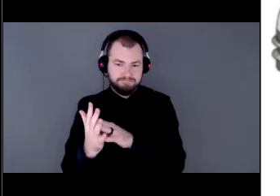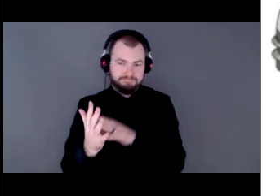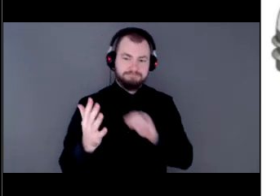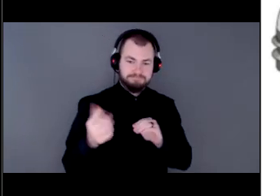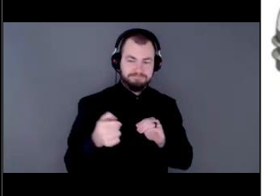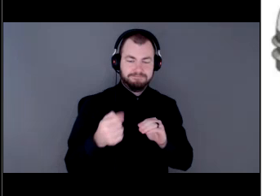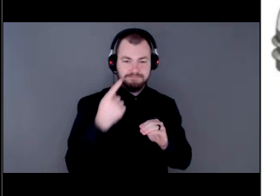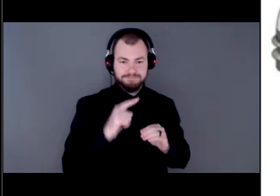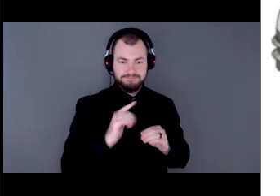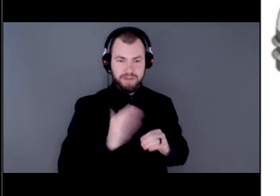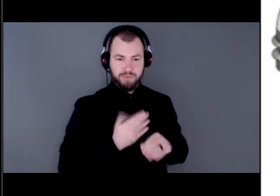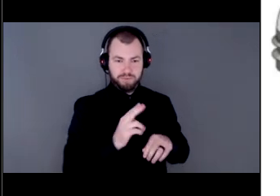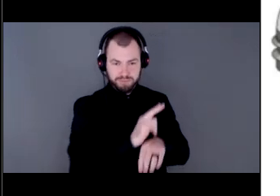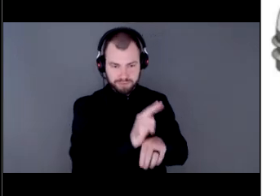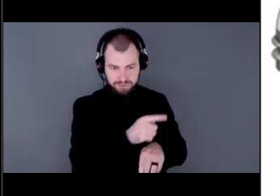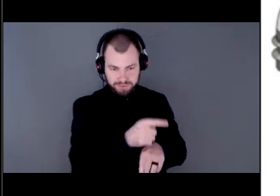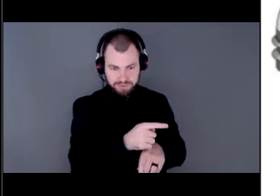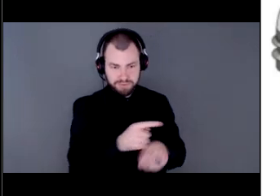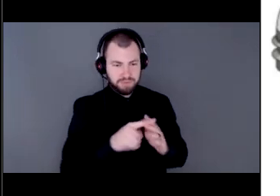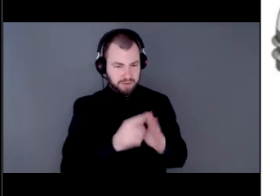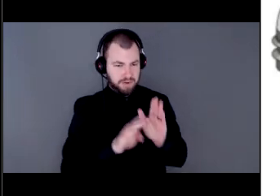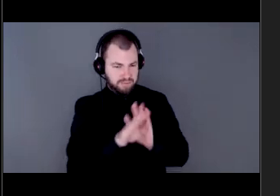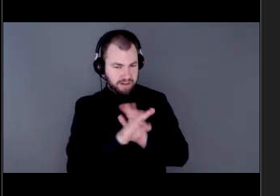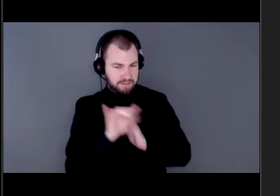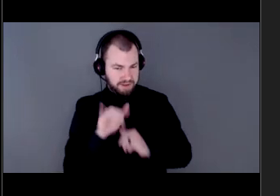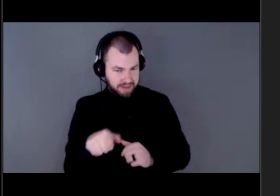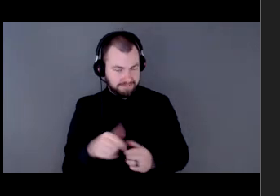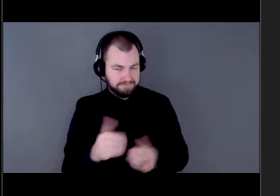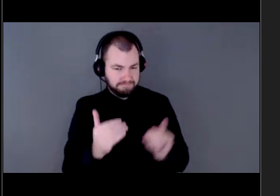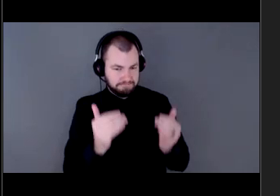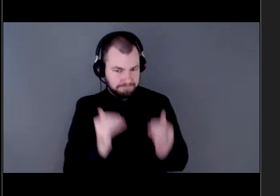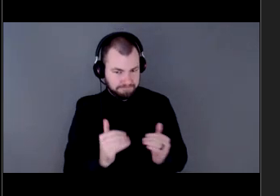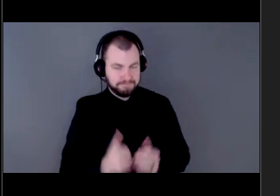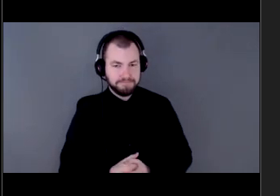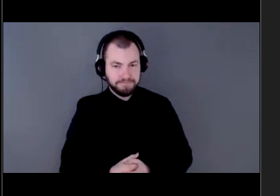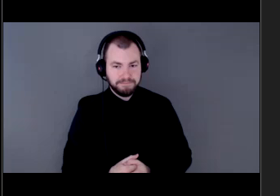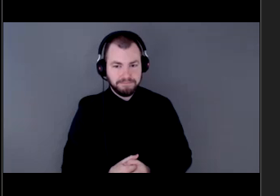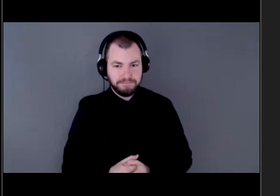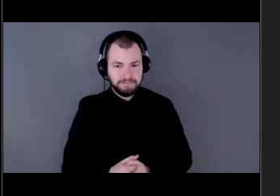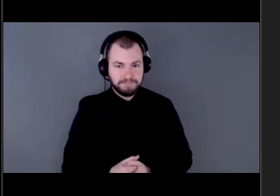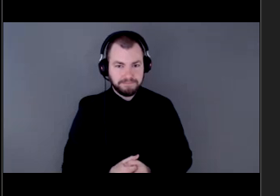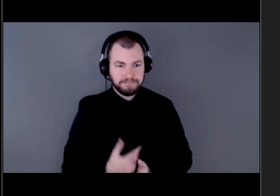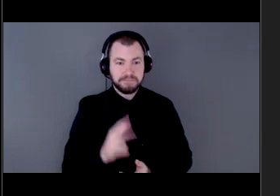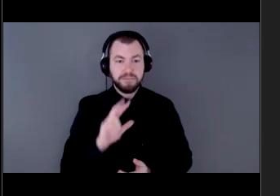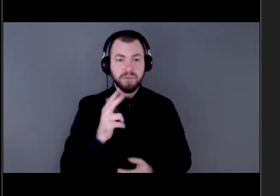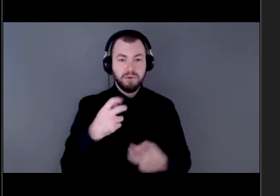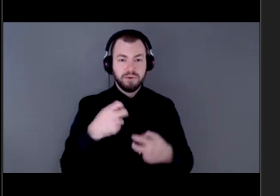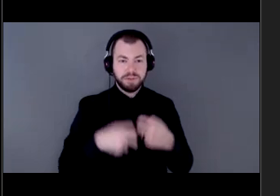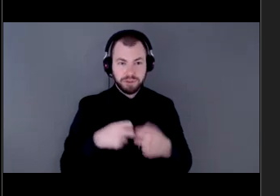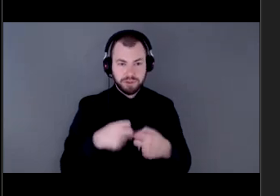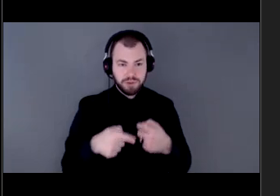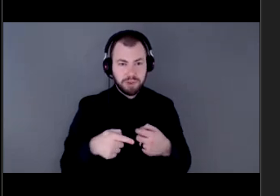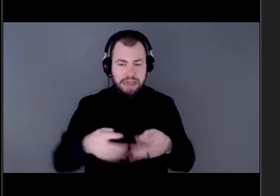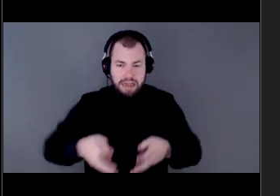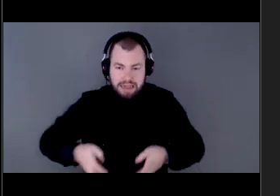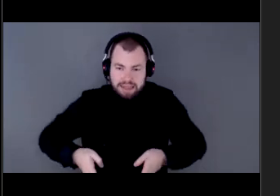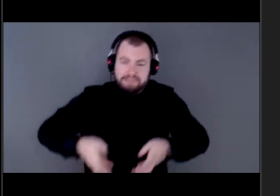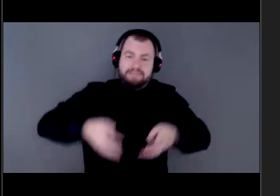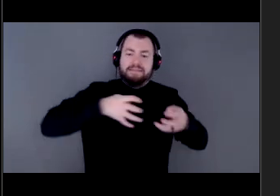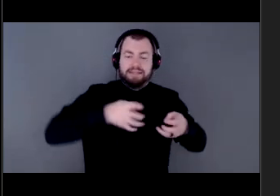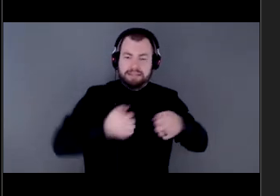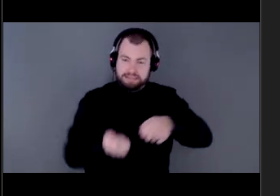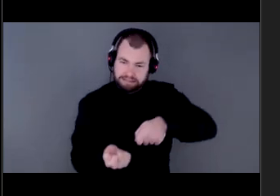case, and we've begun development of this. Next. And the third issue is lifting these large masses of